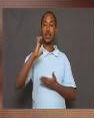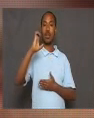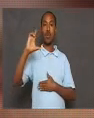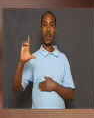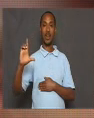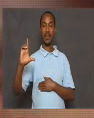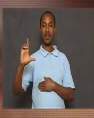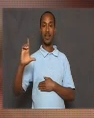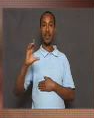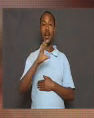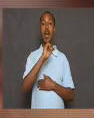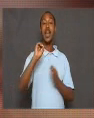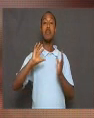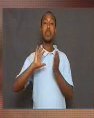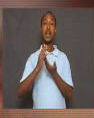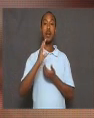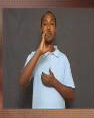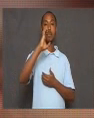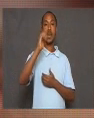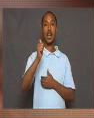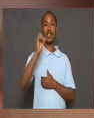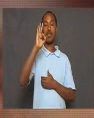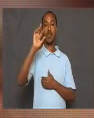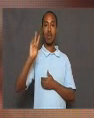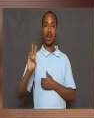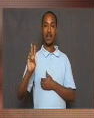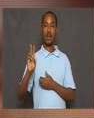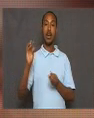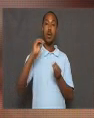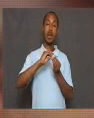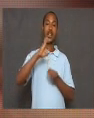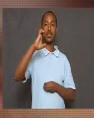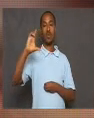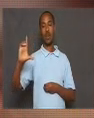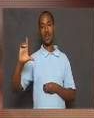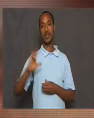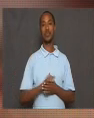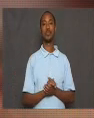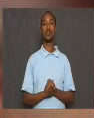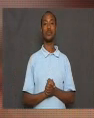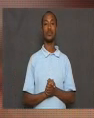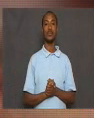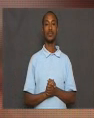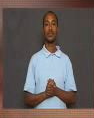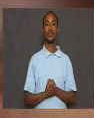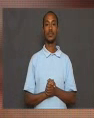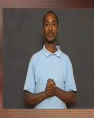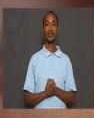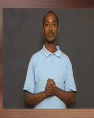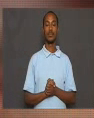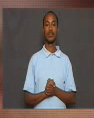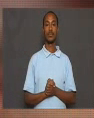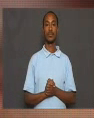displace chlorine and become calcium fluoride plus chlorine.